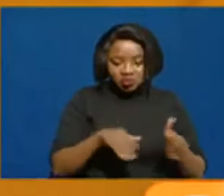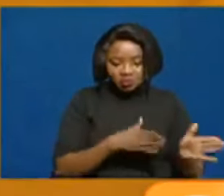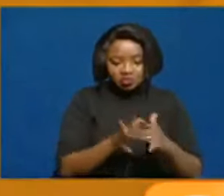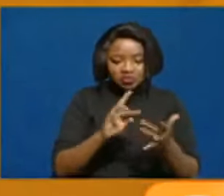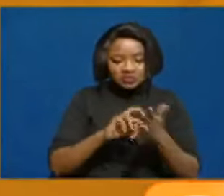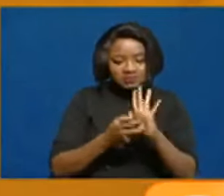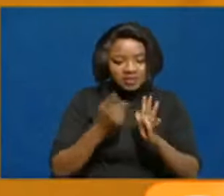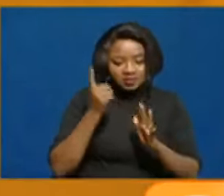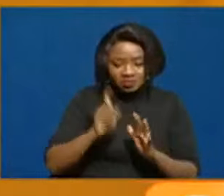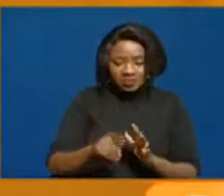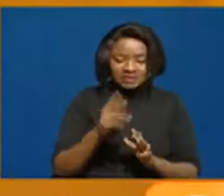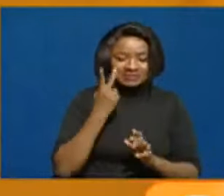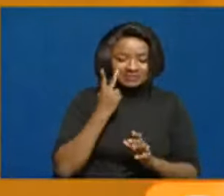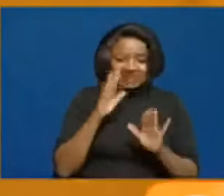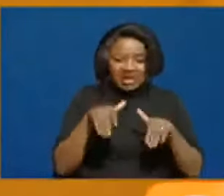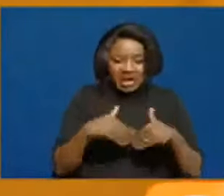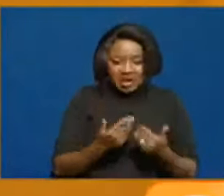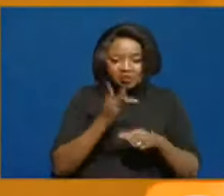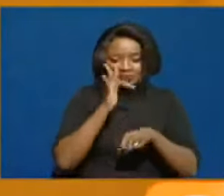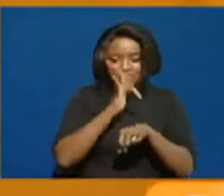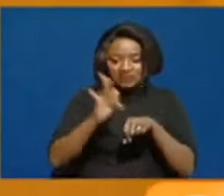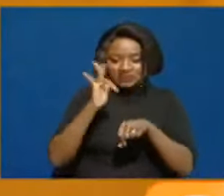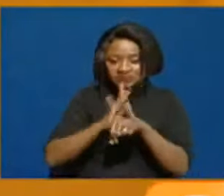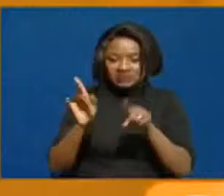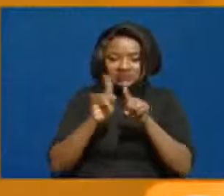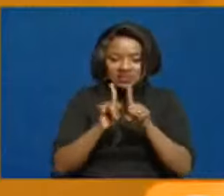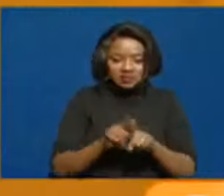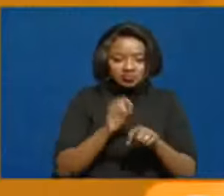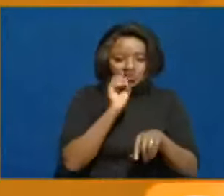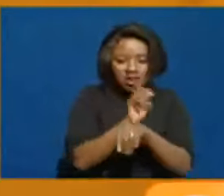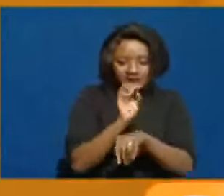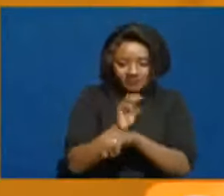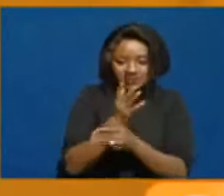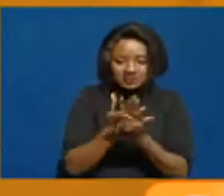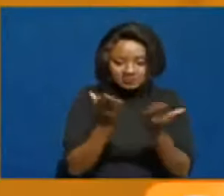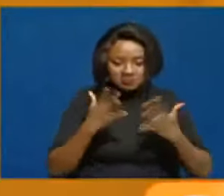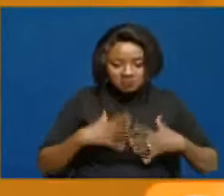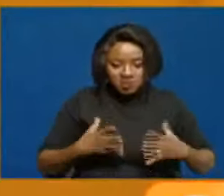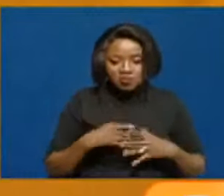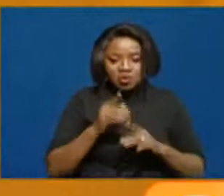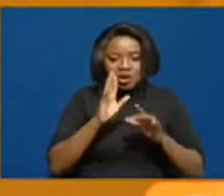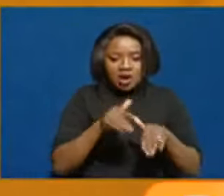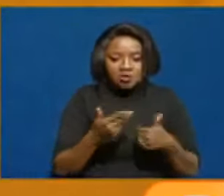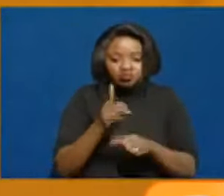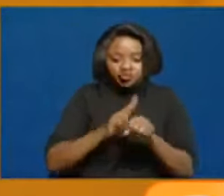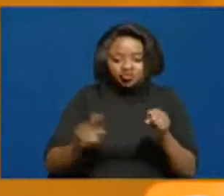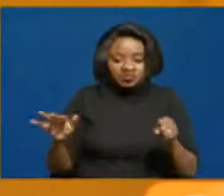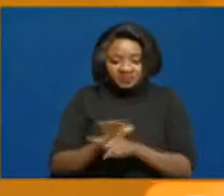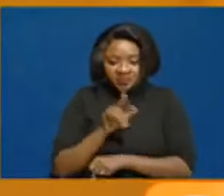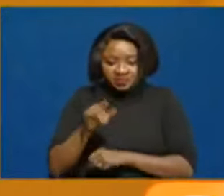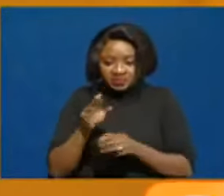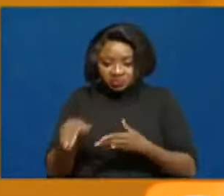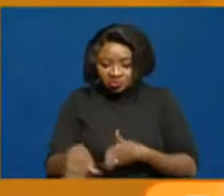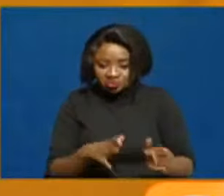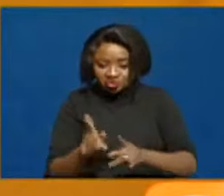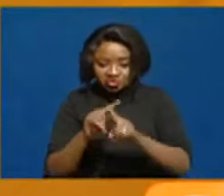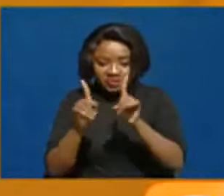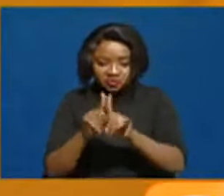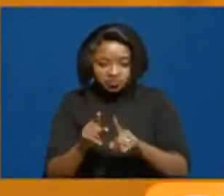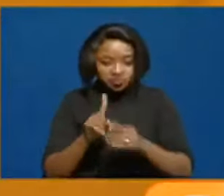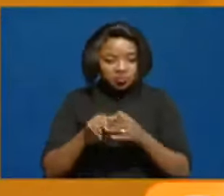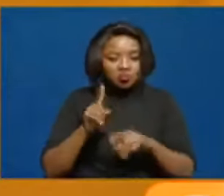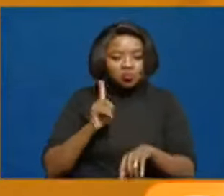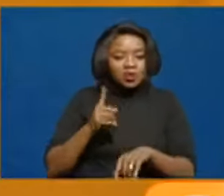look at how we sensitize and incentivize people to be able to tap into the opportunity. And when you talk about domestication, those